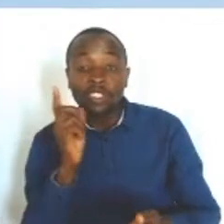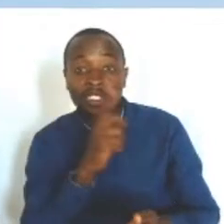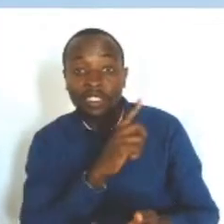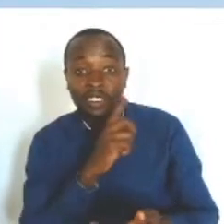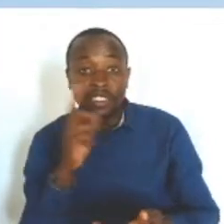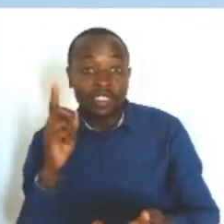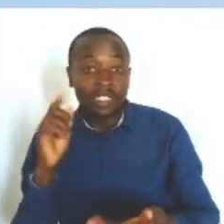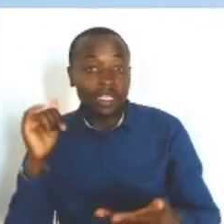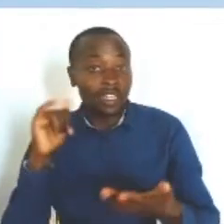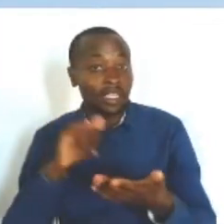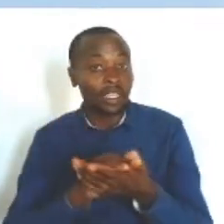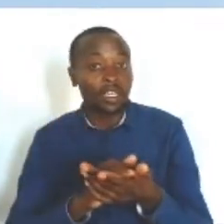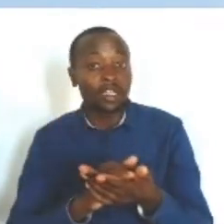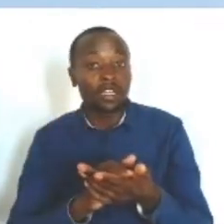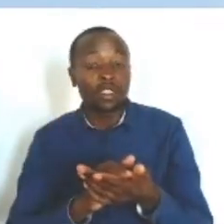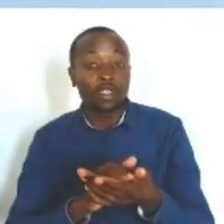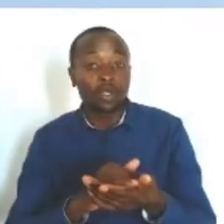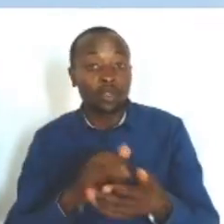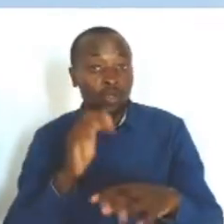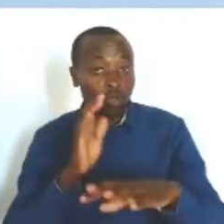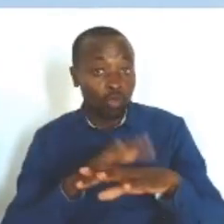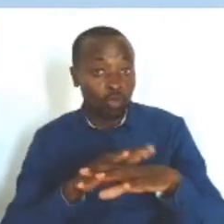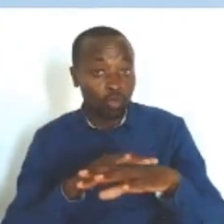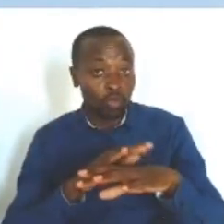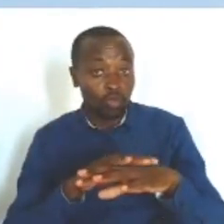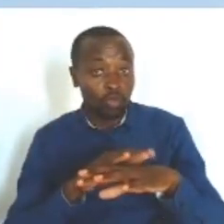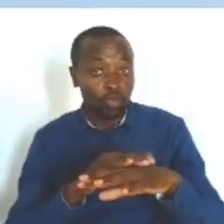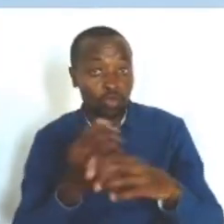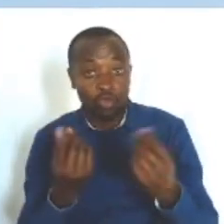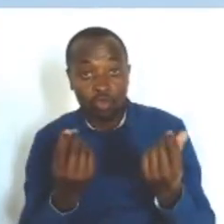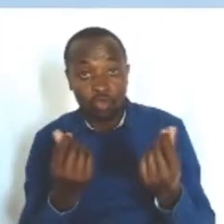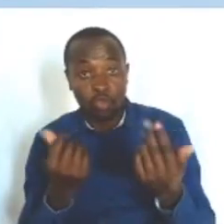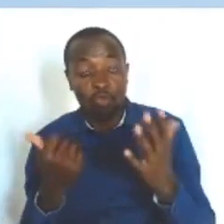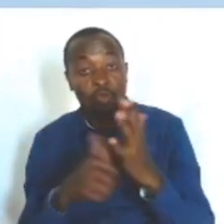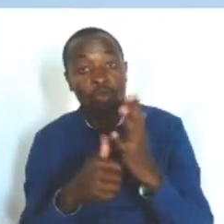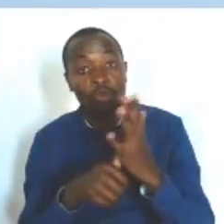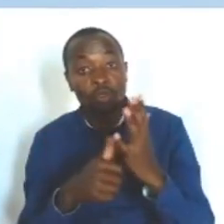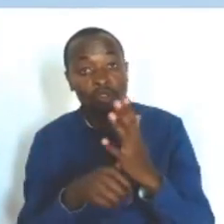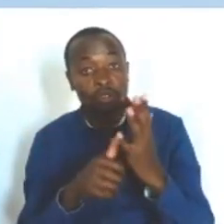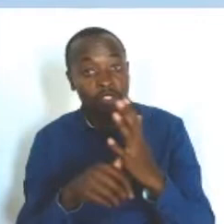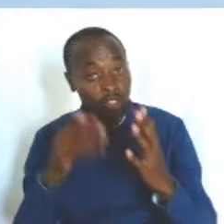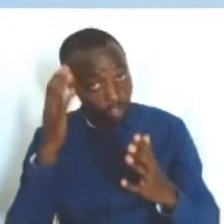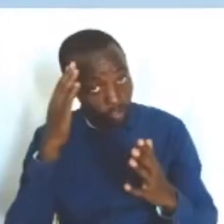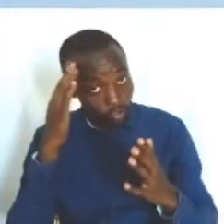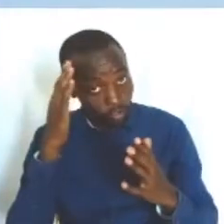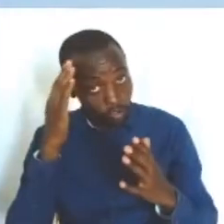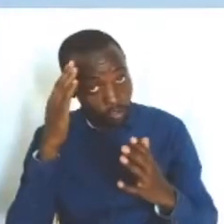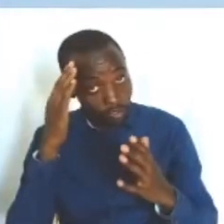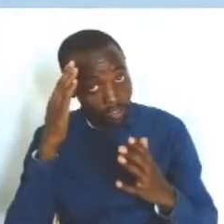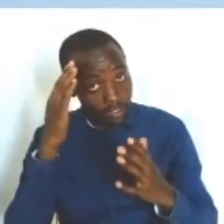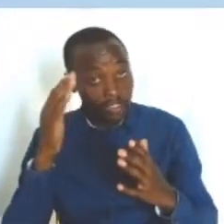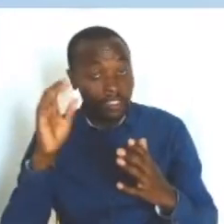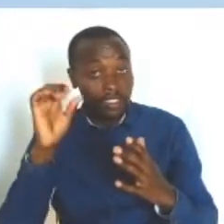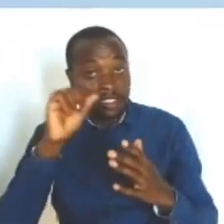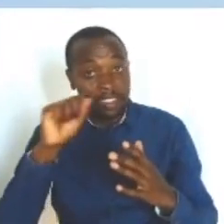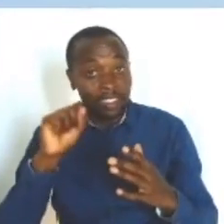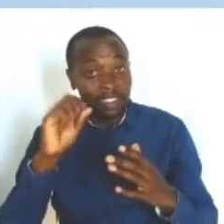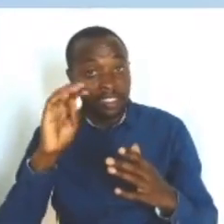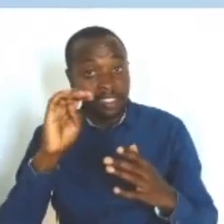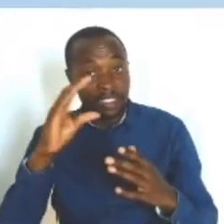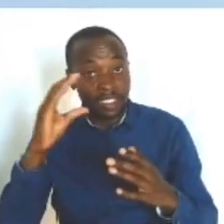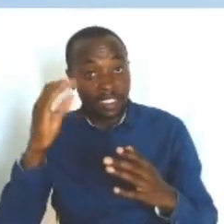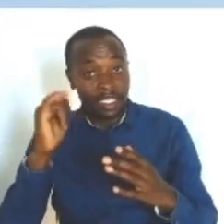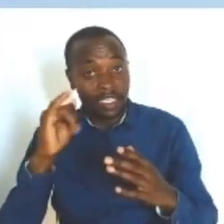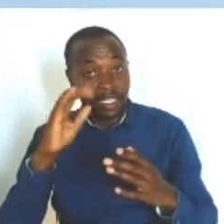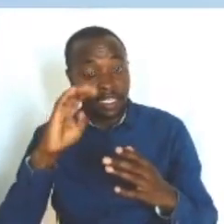to solve all our problems with knowledge and wisdom and understanding than science. But if